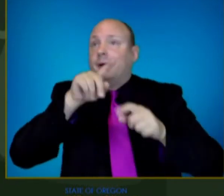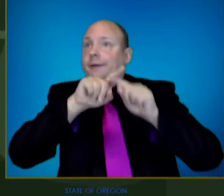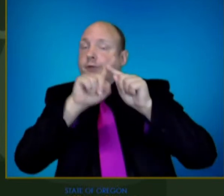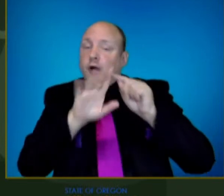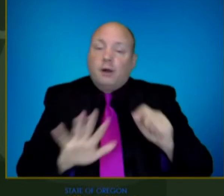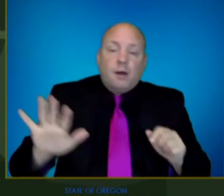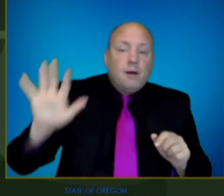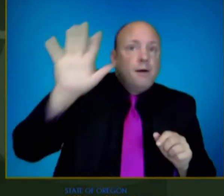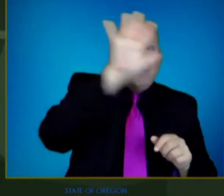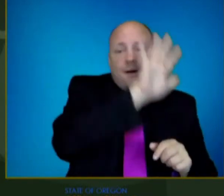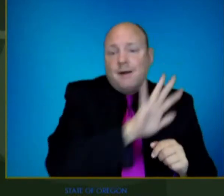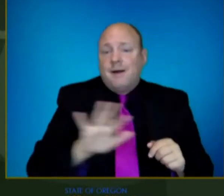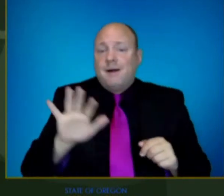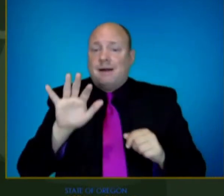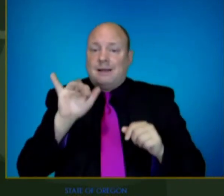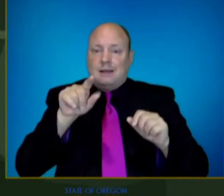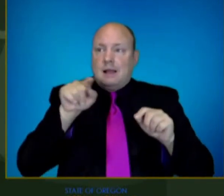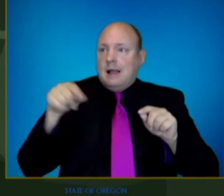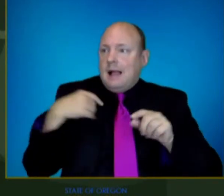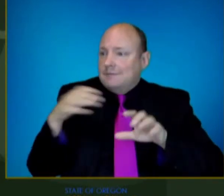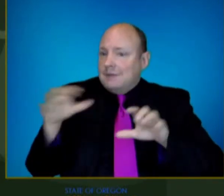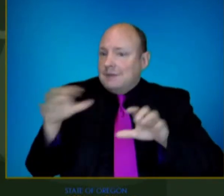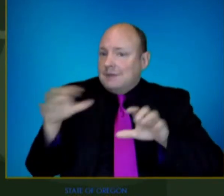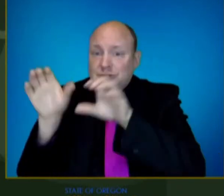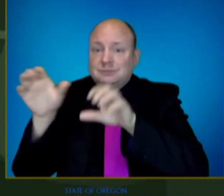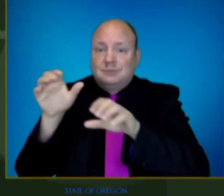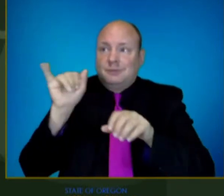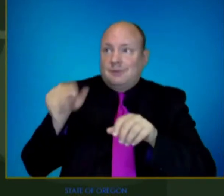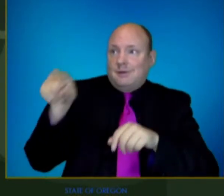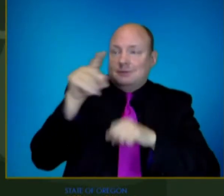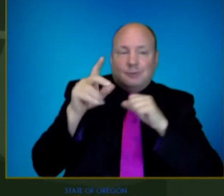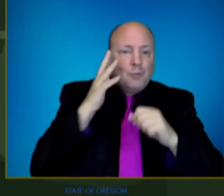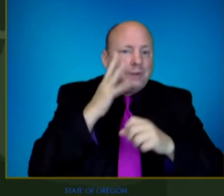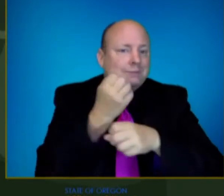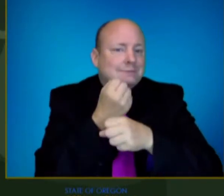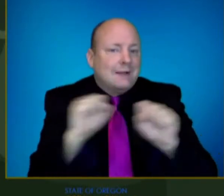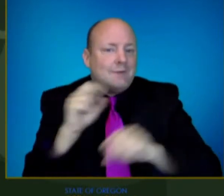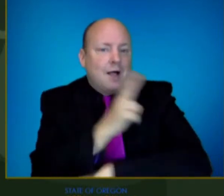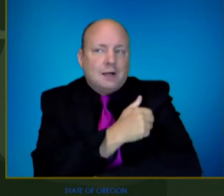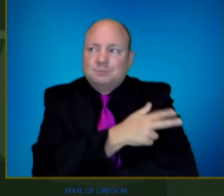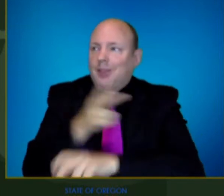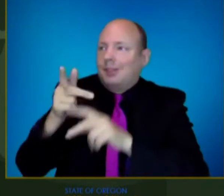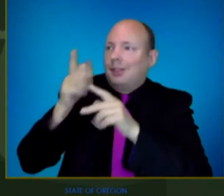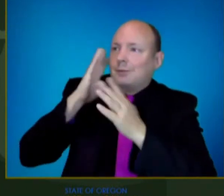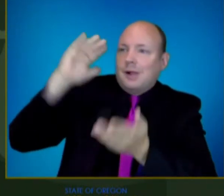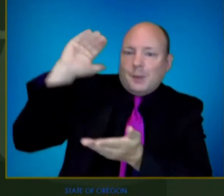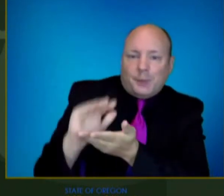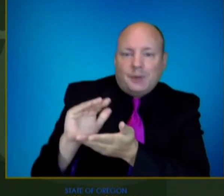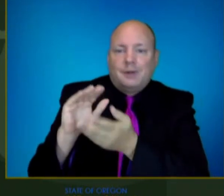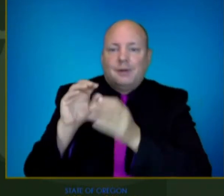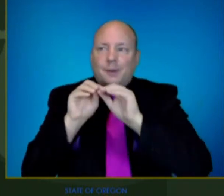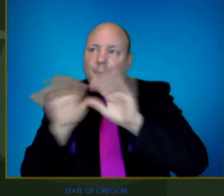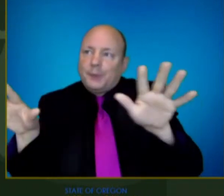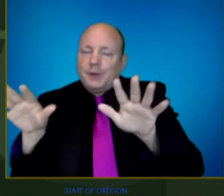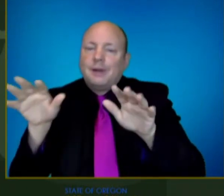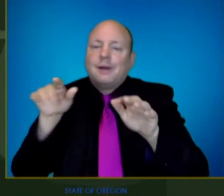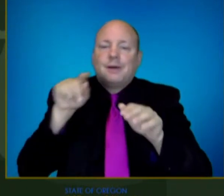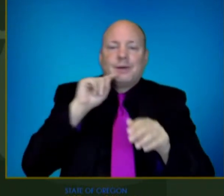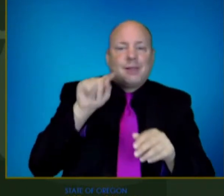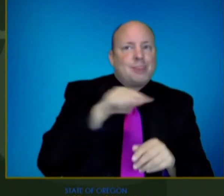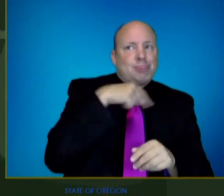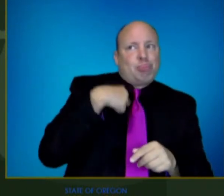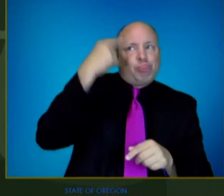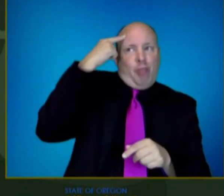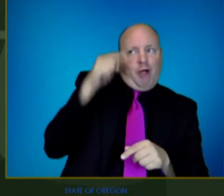hospital bed capacity and protect the staffing of our hospital beds,